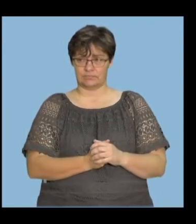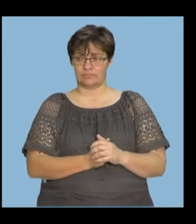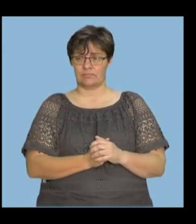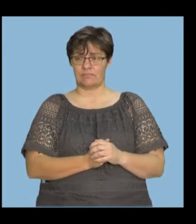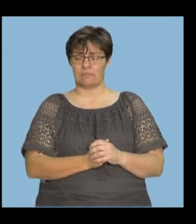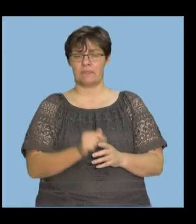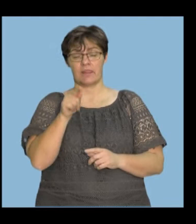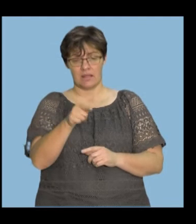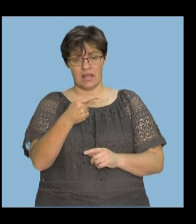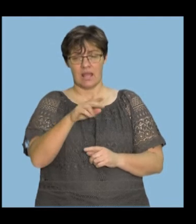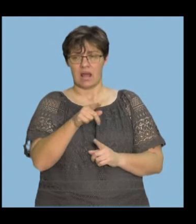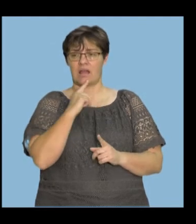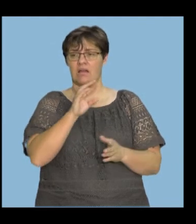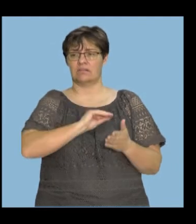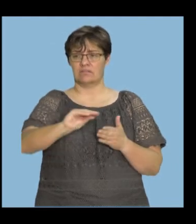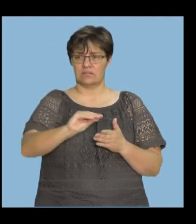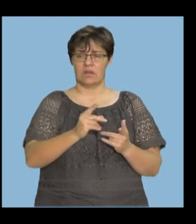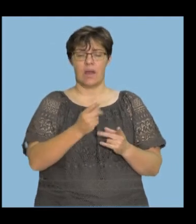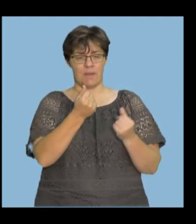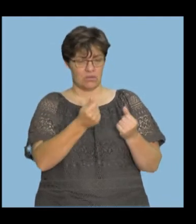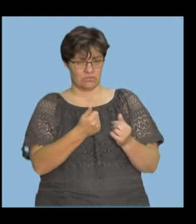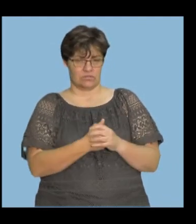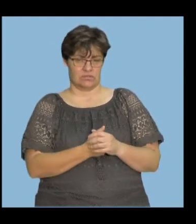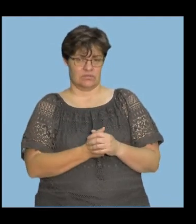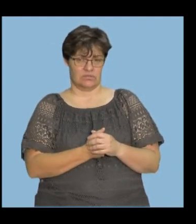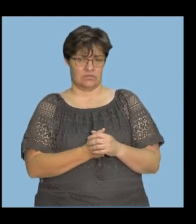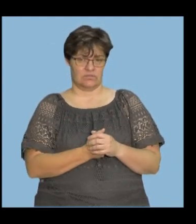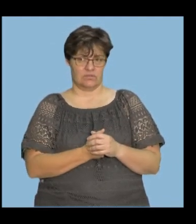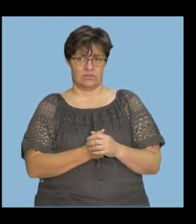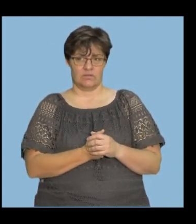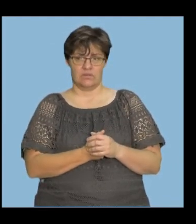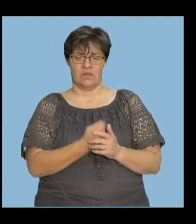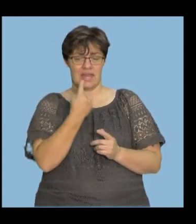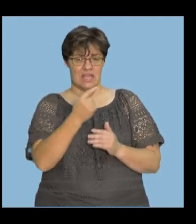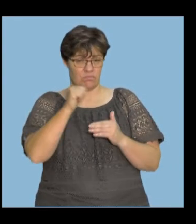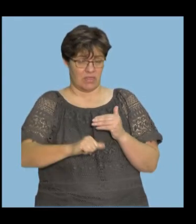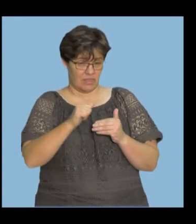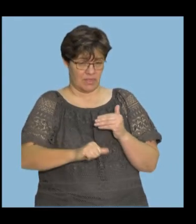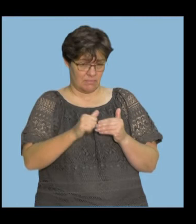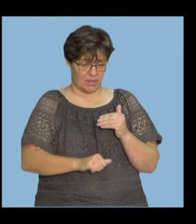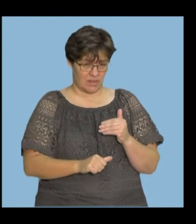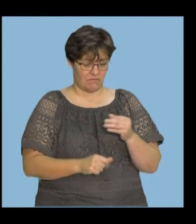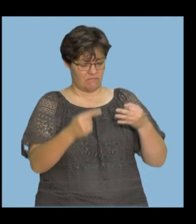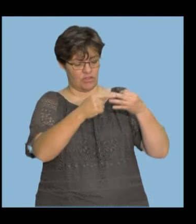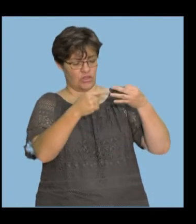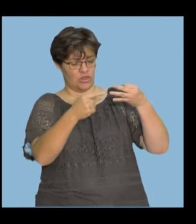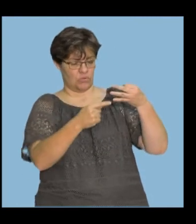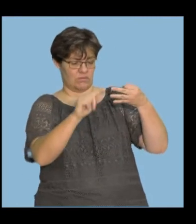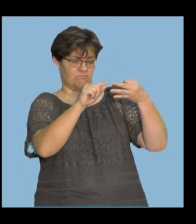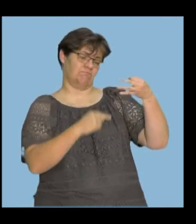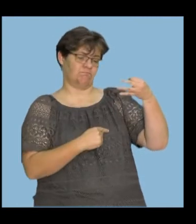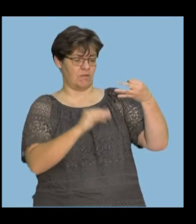So a hedge fund manager plans to invest in a certain amount, okay, for every month in one of the three funds,